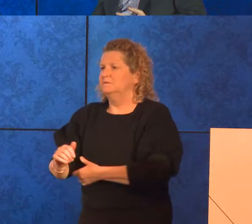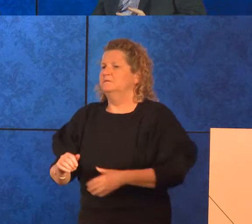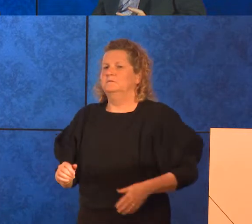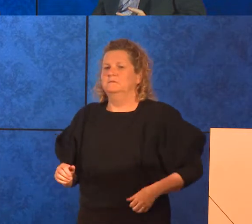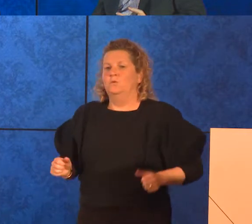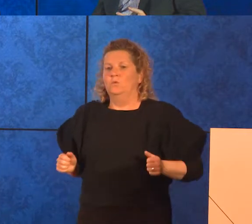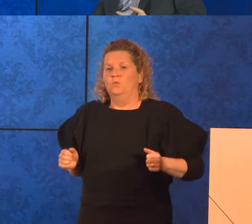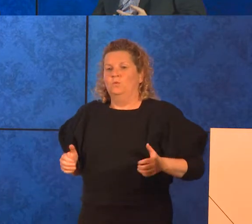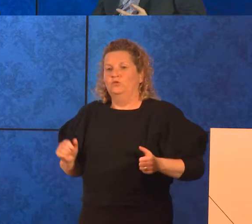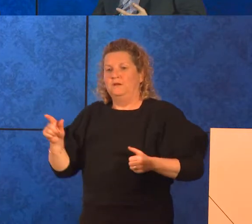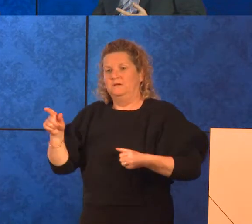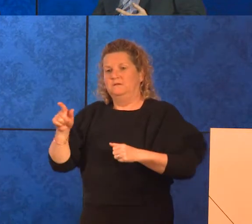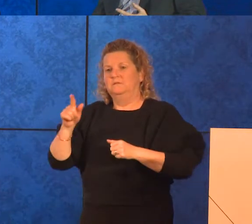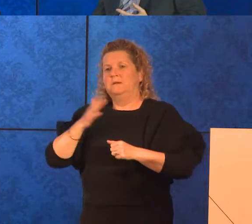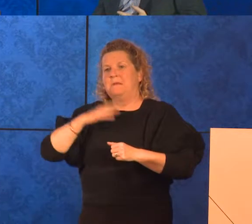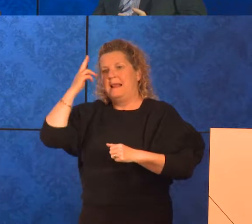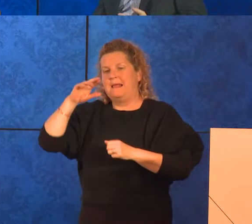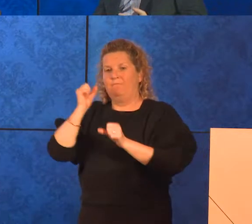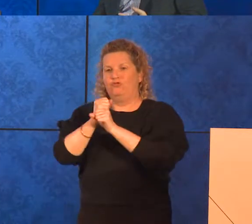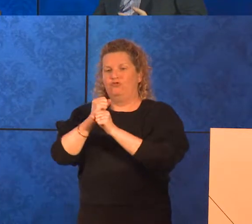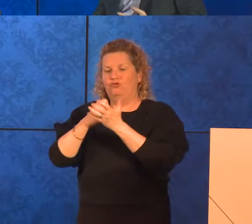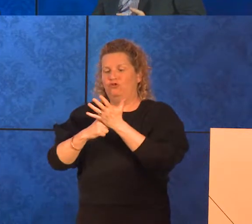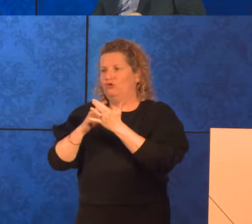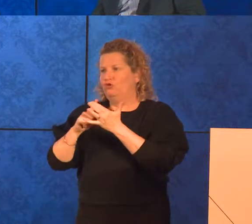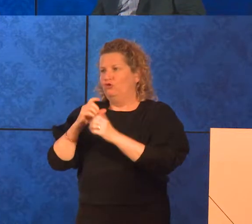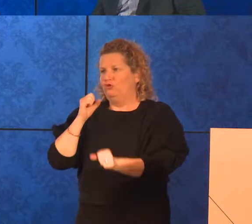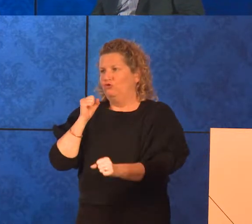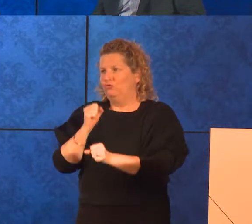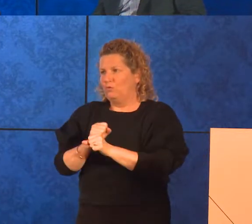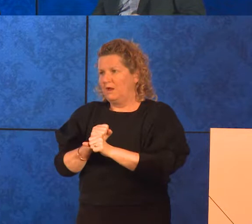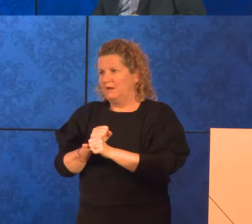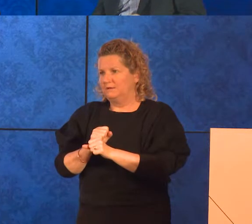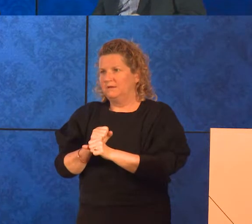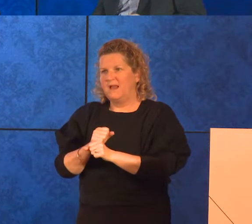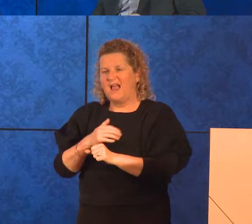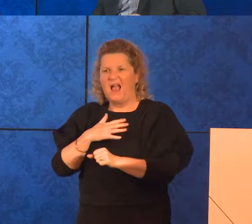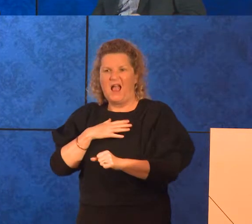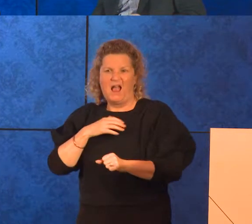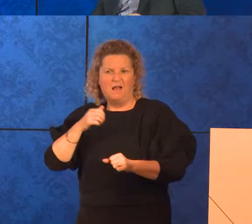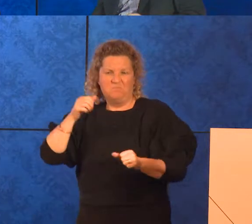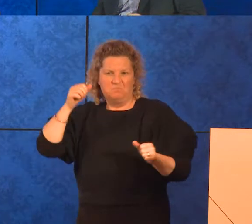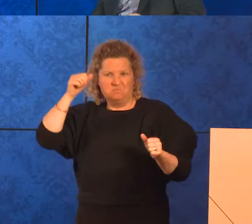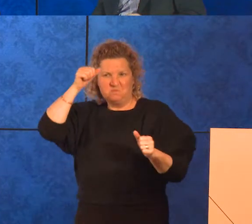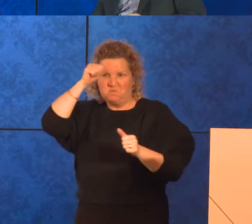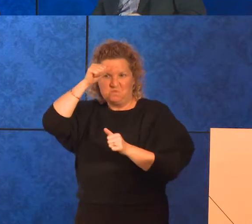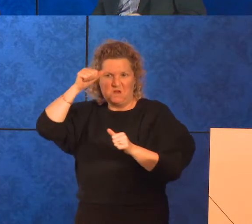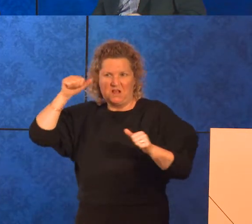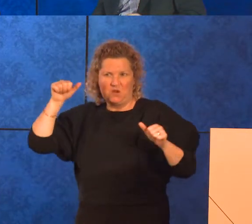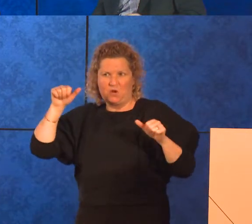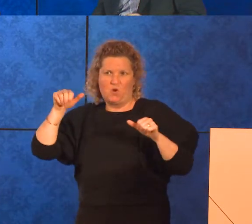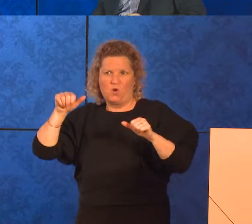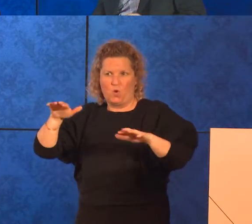My name is Greg Axton. I'm pretty well known in the advocacy